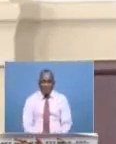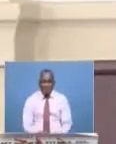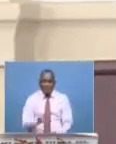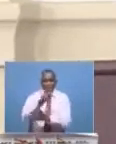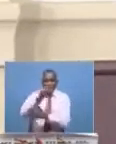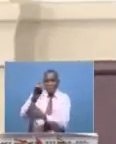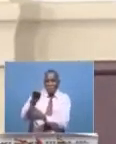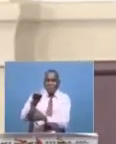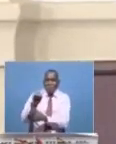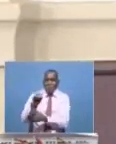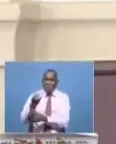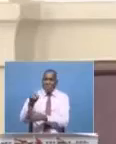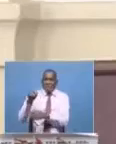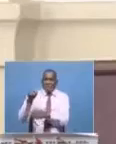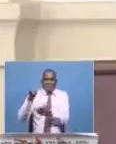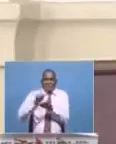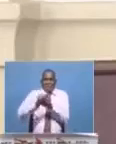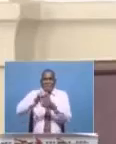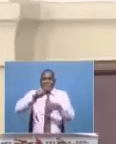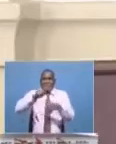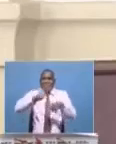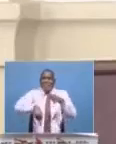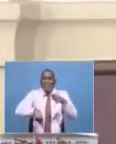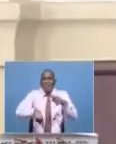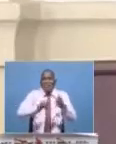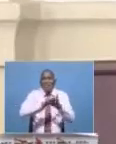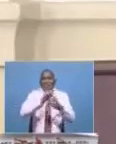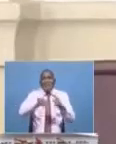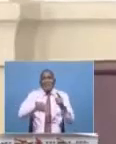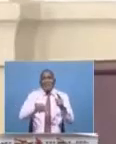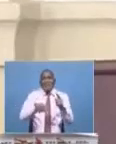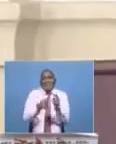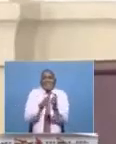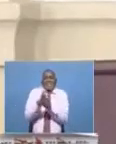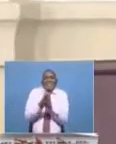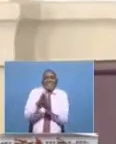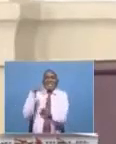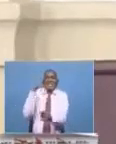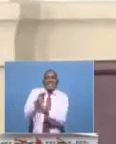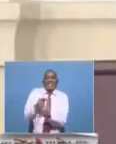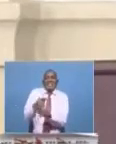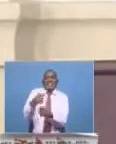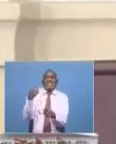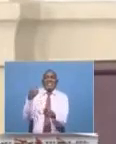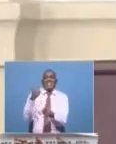it cannot be that the interest of justice is a ratio